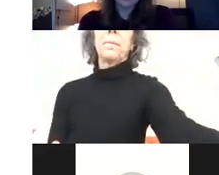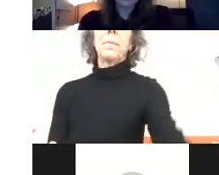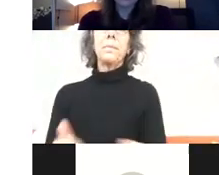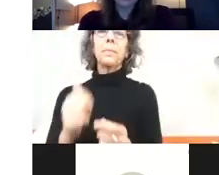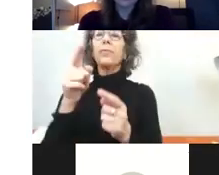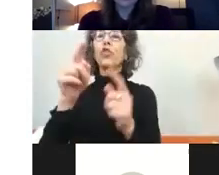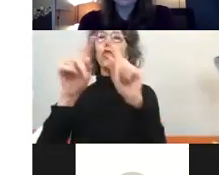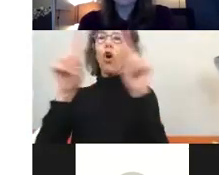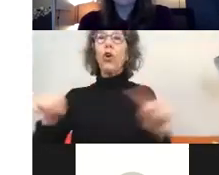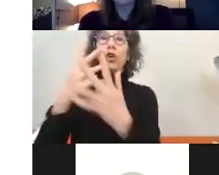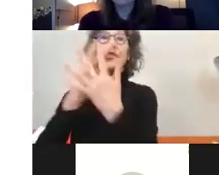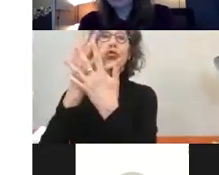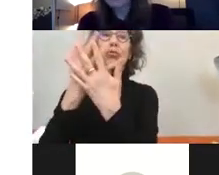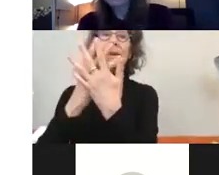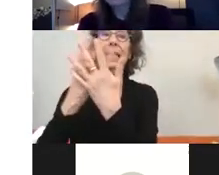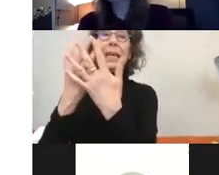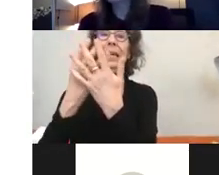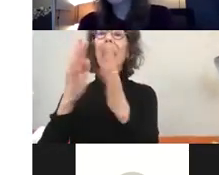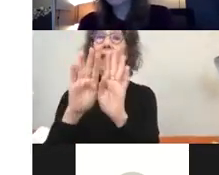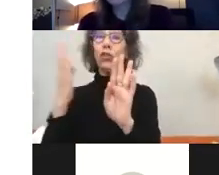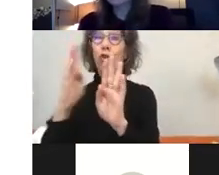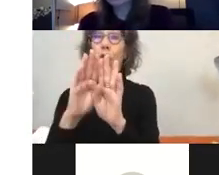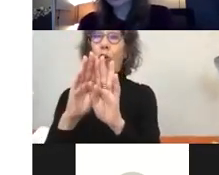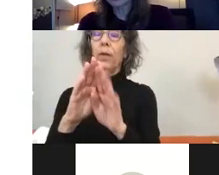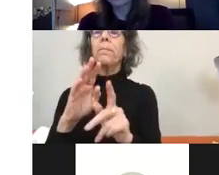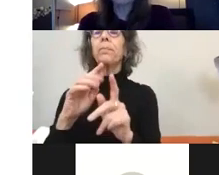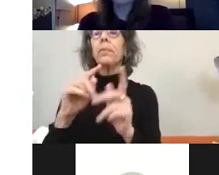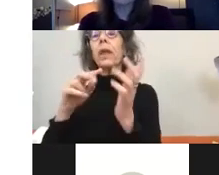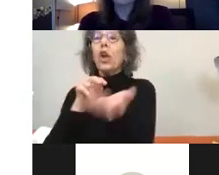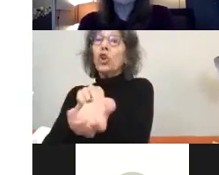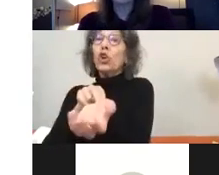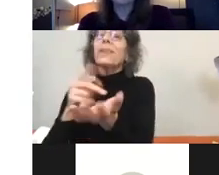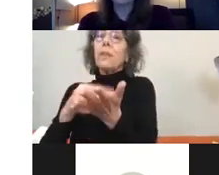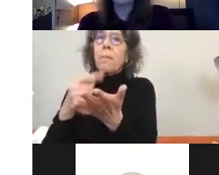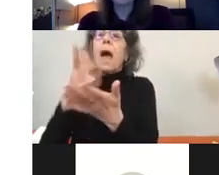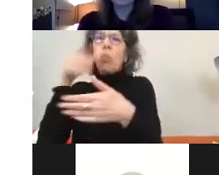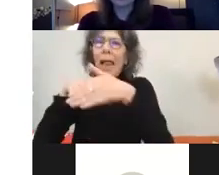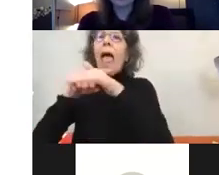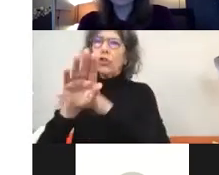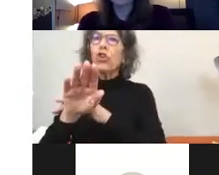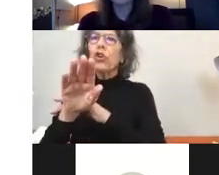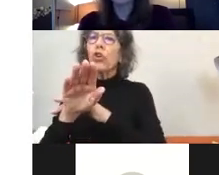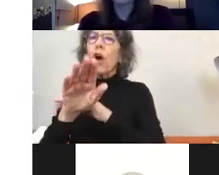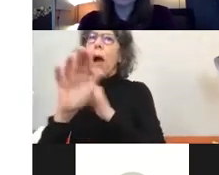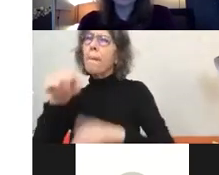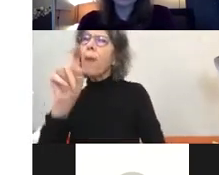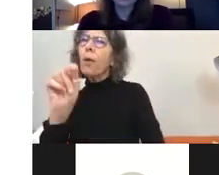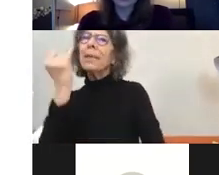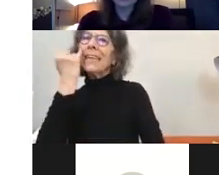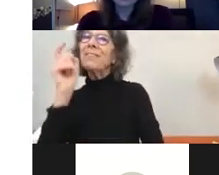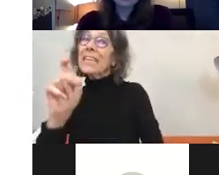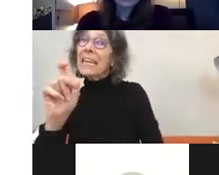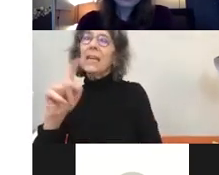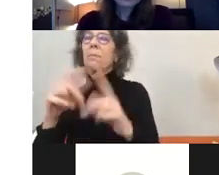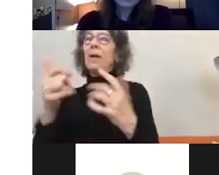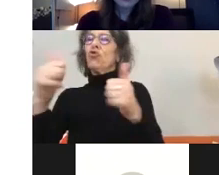is a screen. And the nurse sometimes enter if it's needed, like but if it's not, then they try to keep the interaction this way.